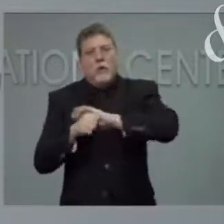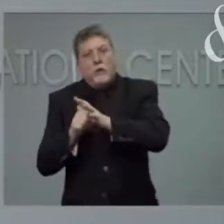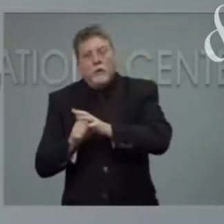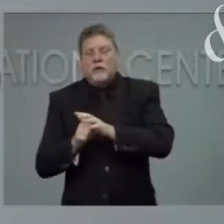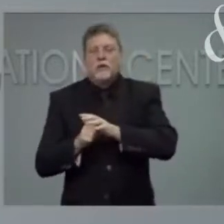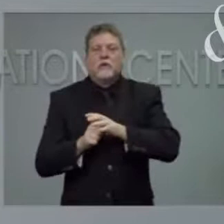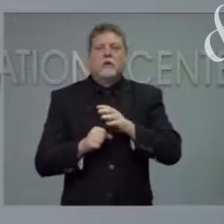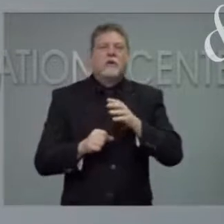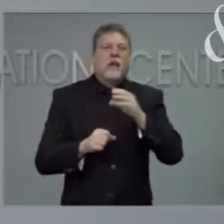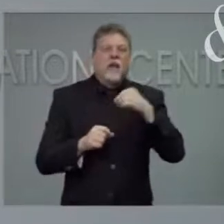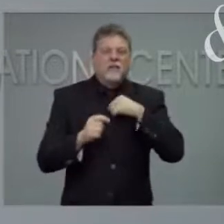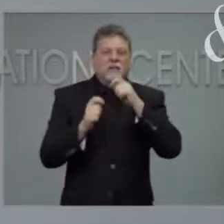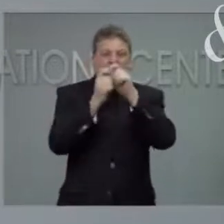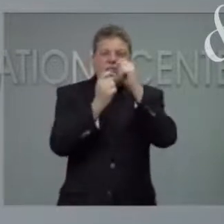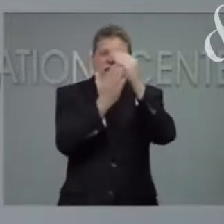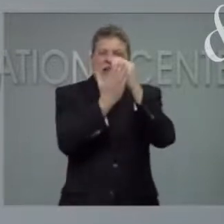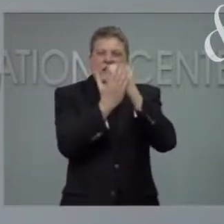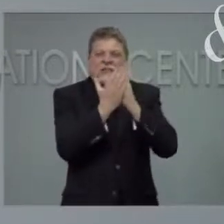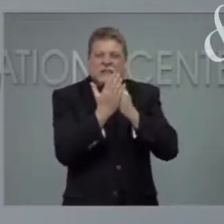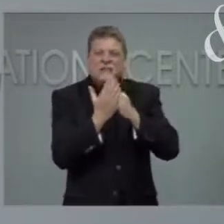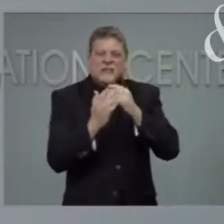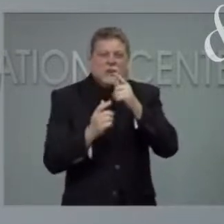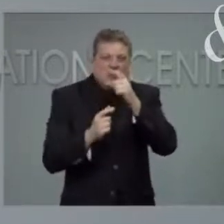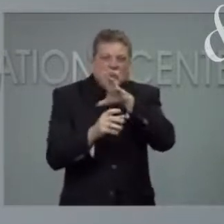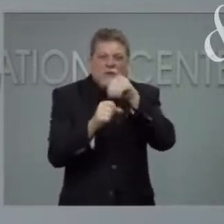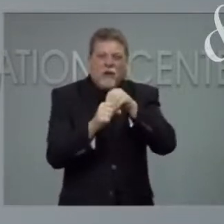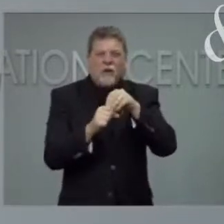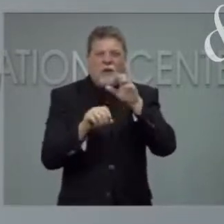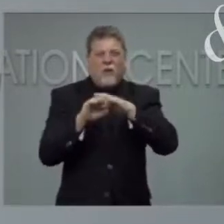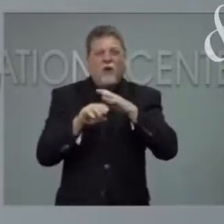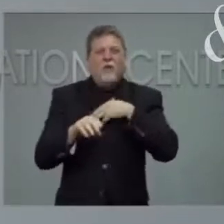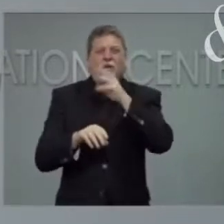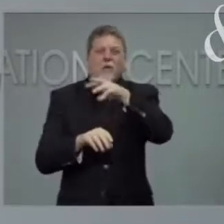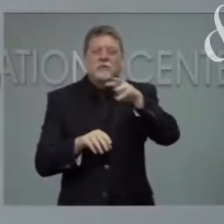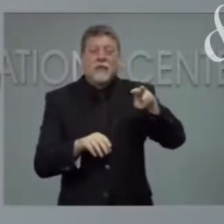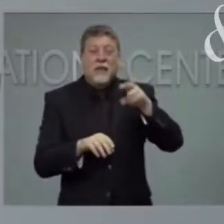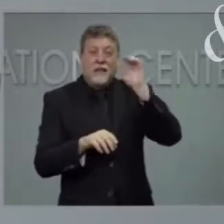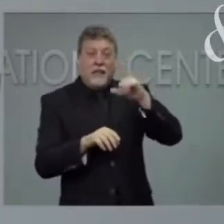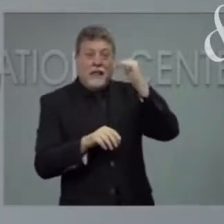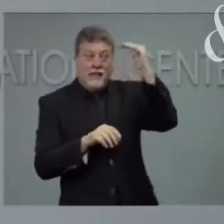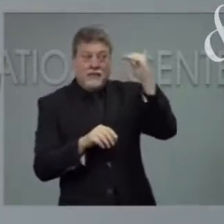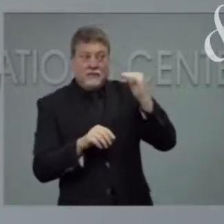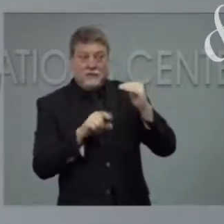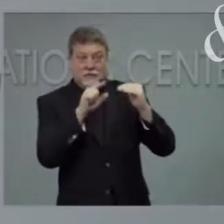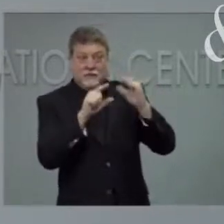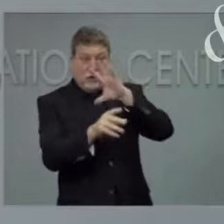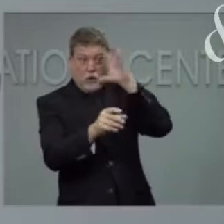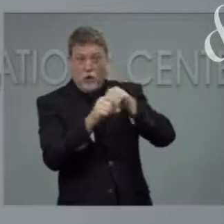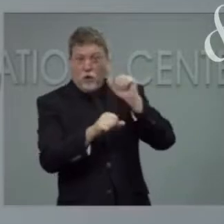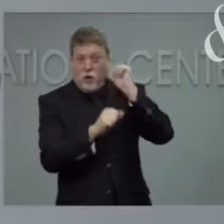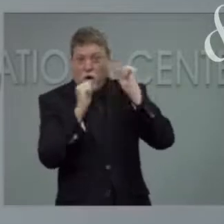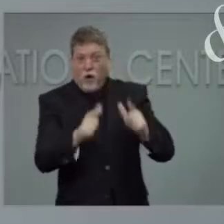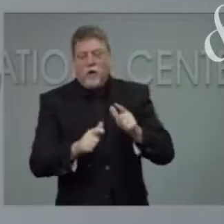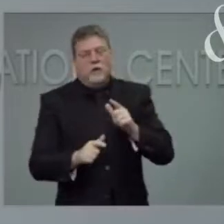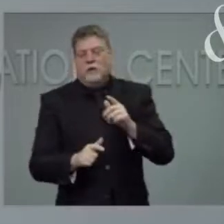That list of medical conditions is on our website. As I mentioned, we are updating it to make sure that we are being intentional